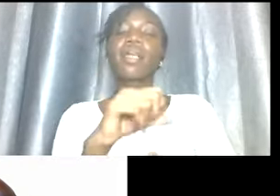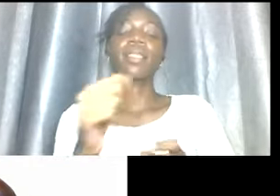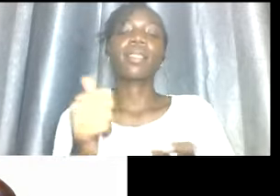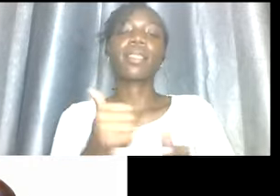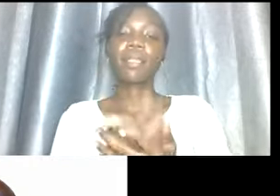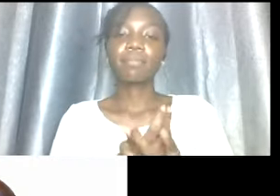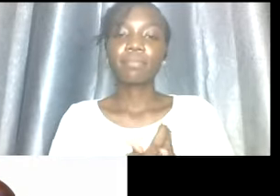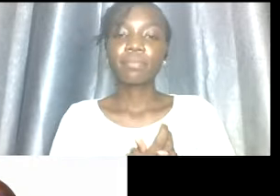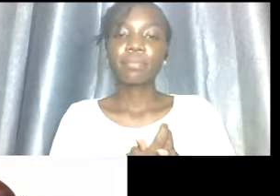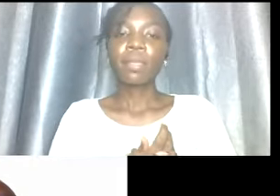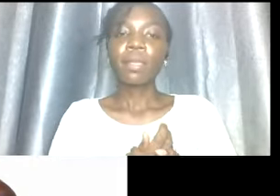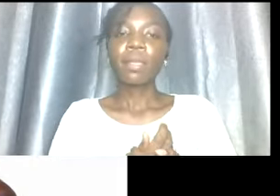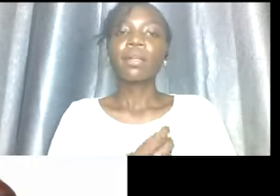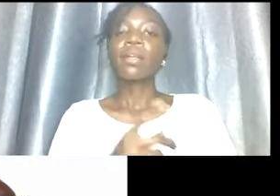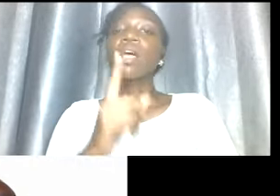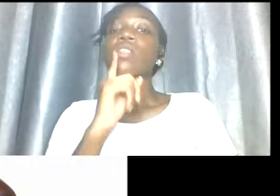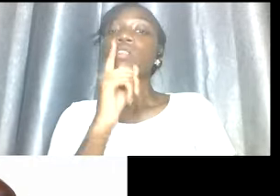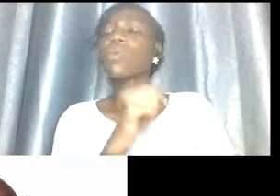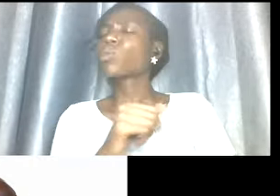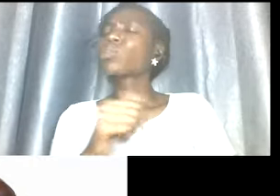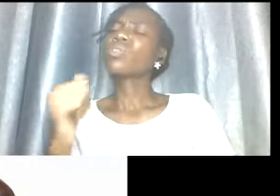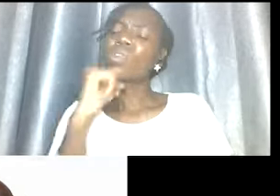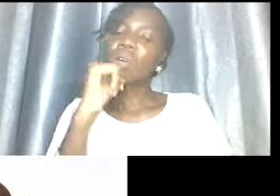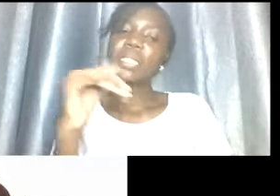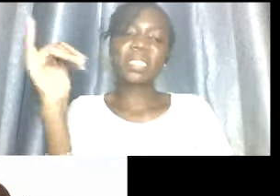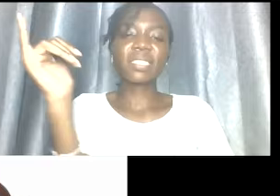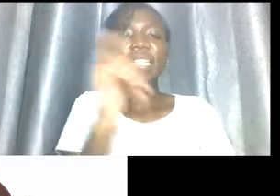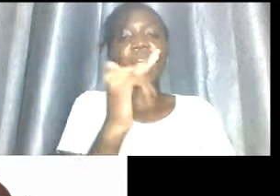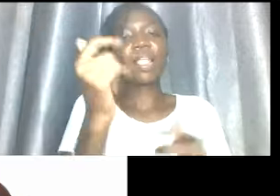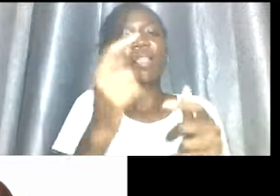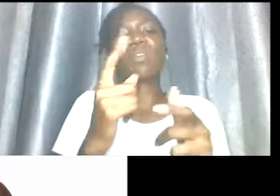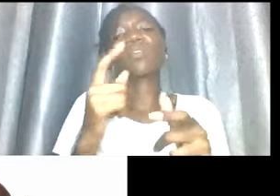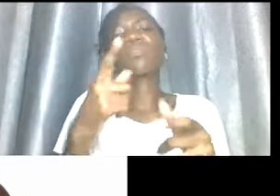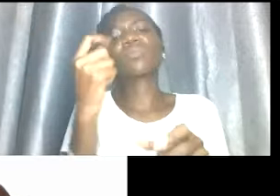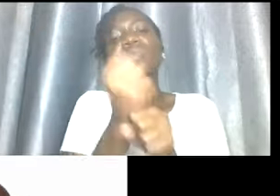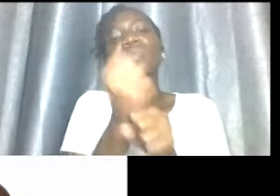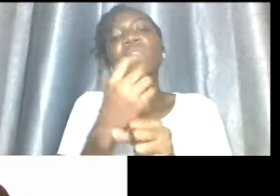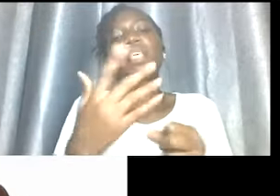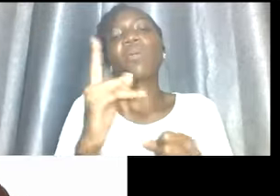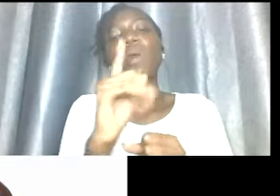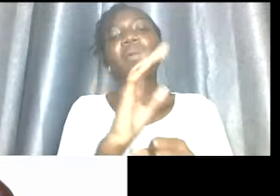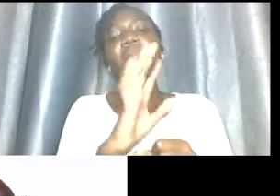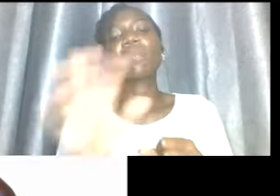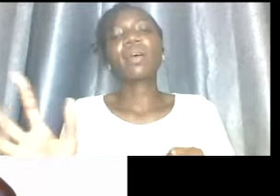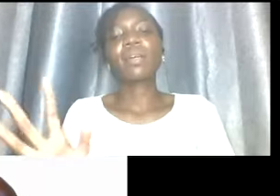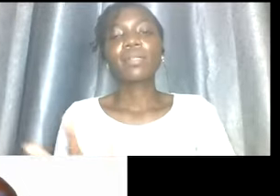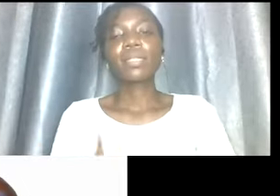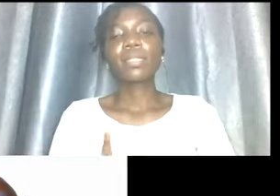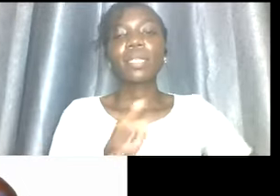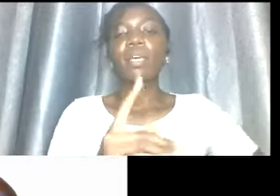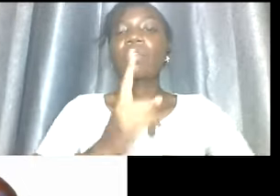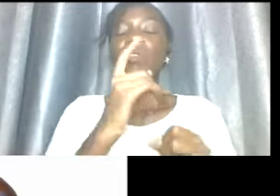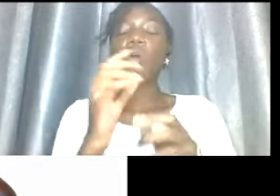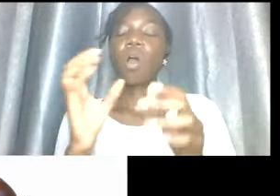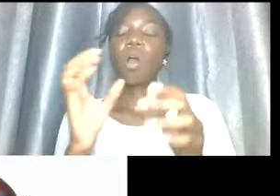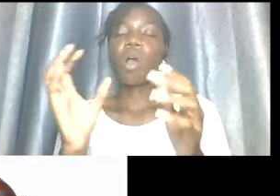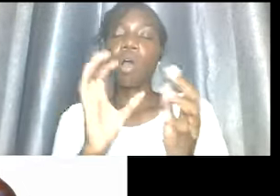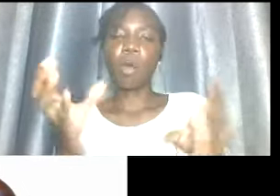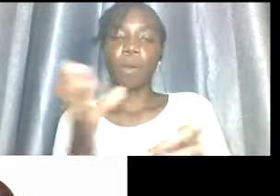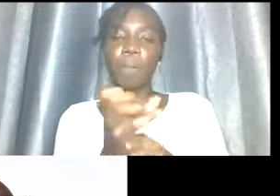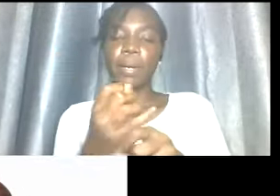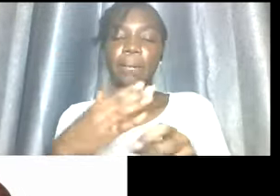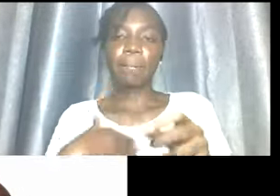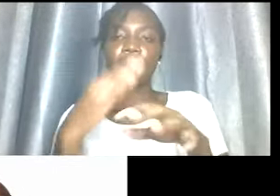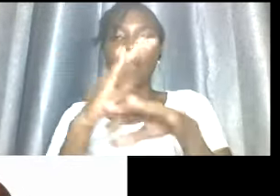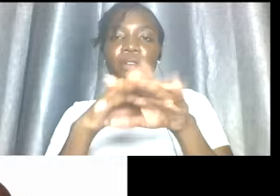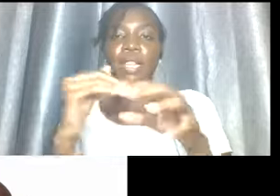So never just stay invested in one thing. My company is called Triton Solutions Enterprises.